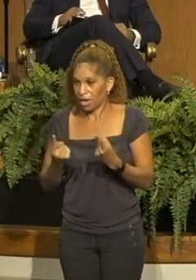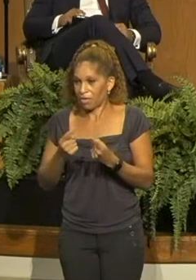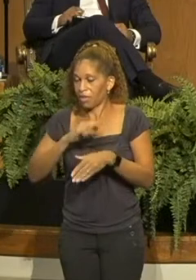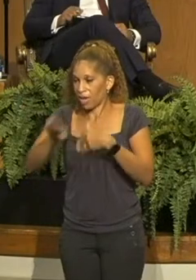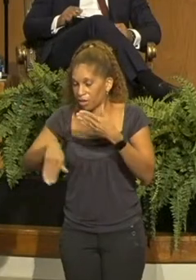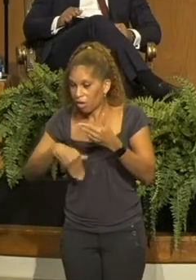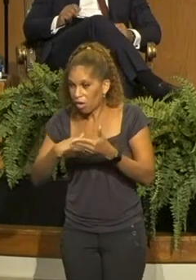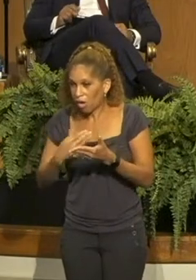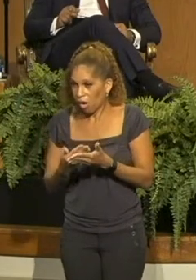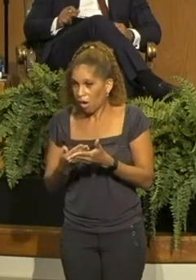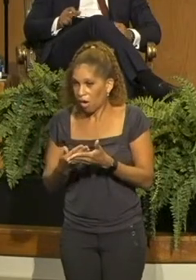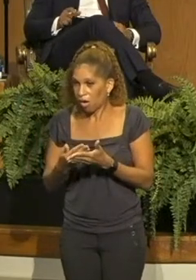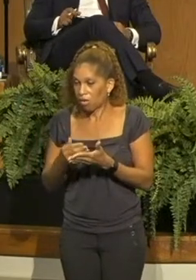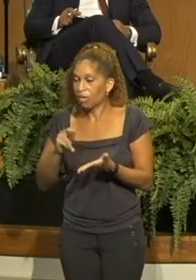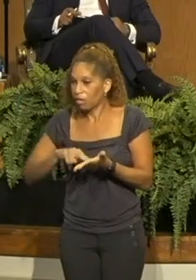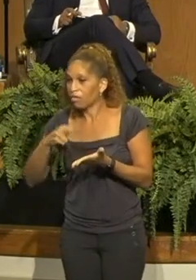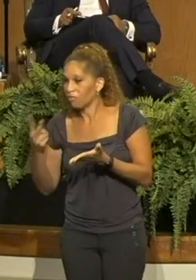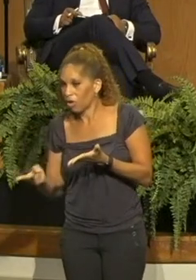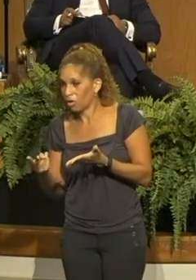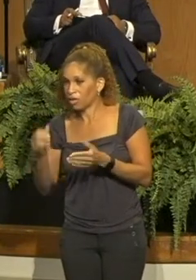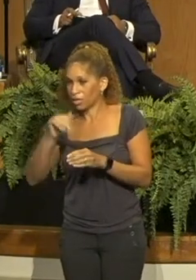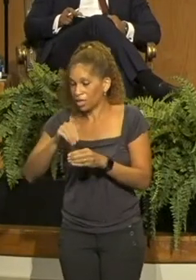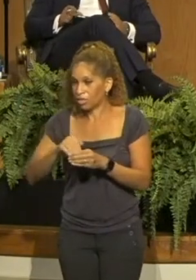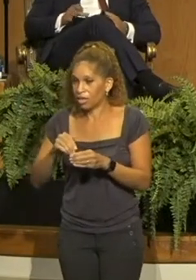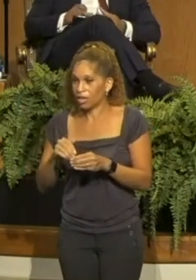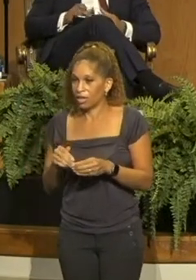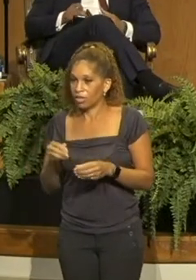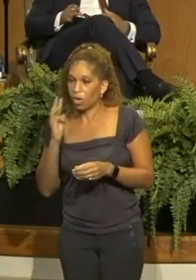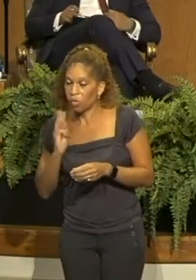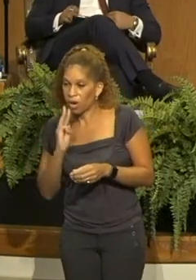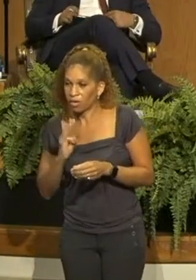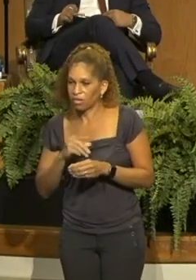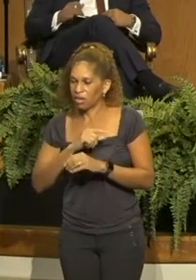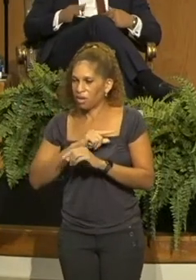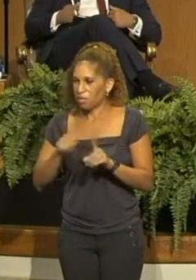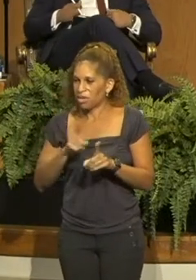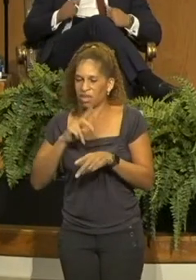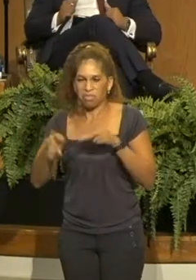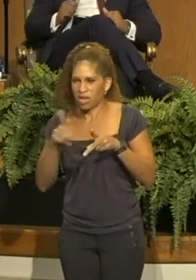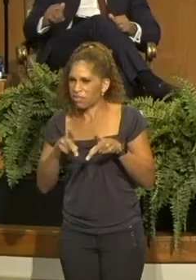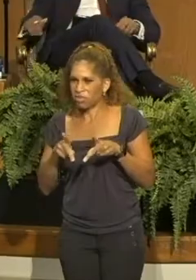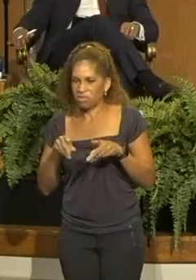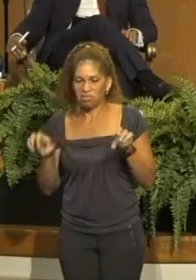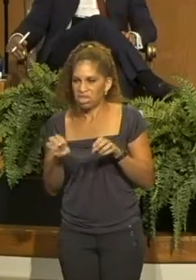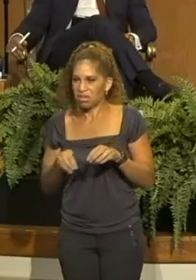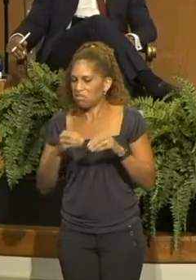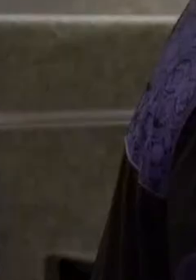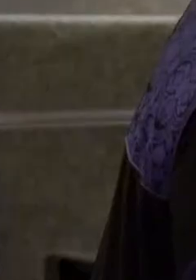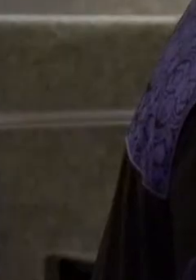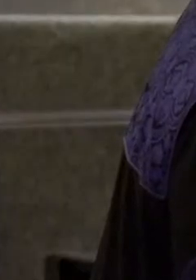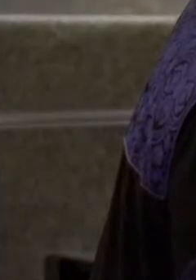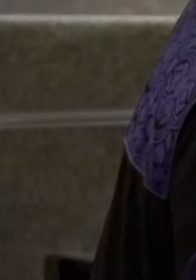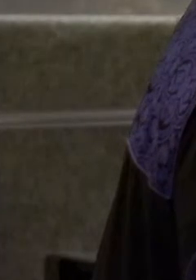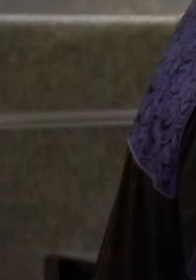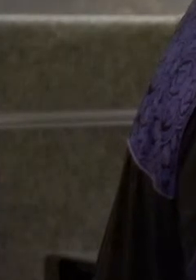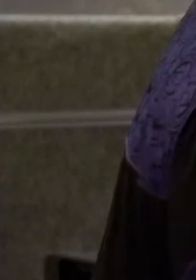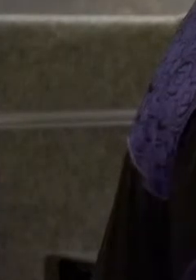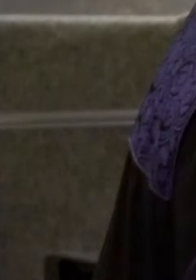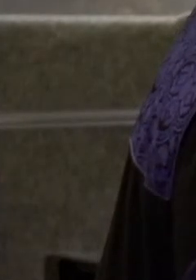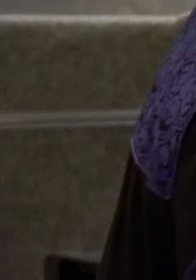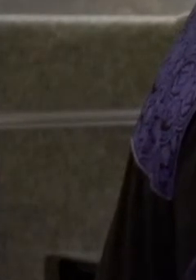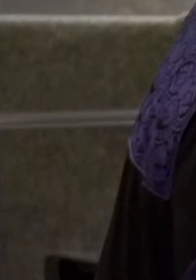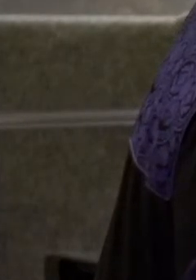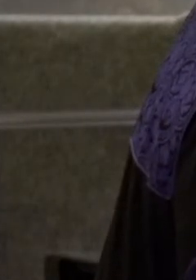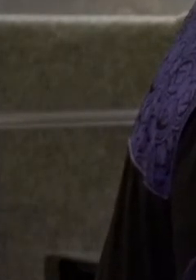But they had done none of that. So Jesus says to this man, if you want to be whole, begin